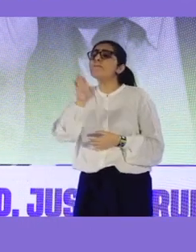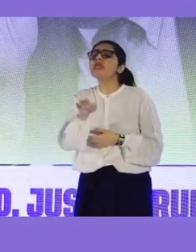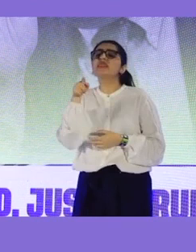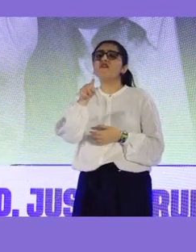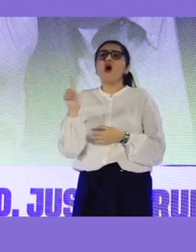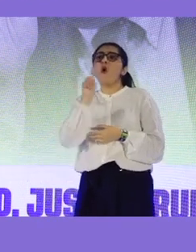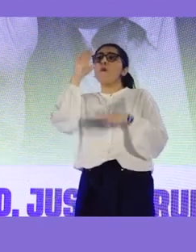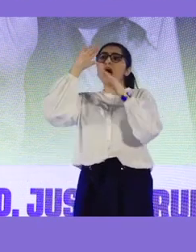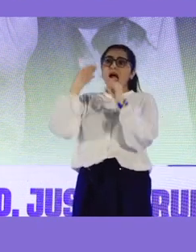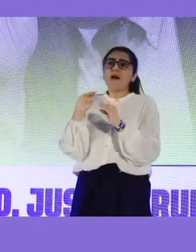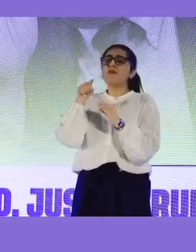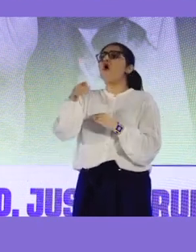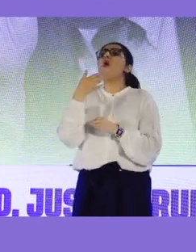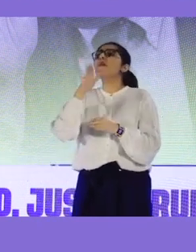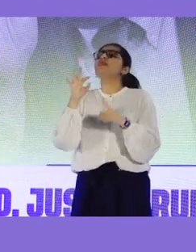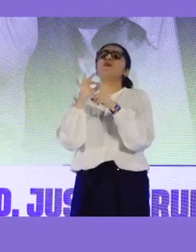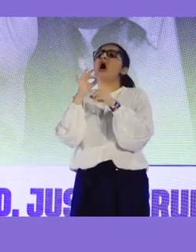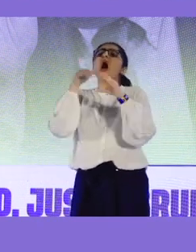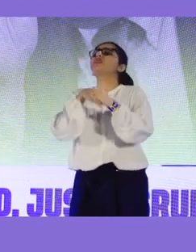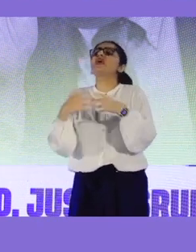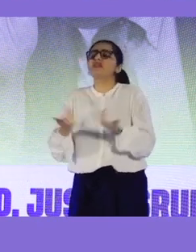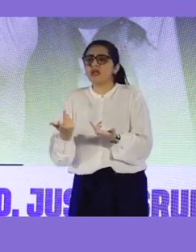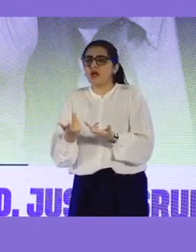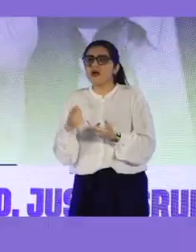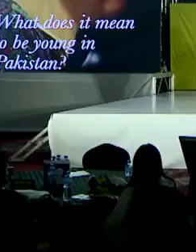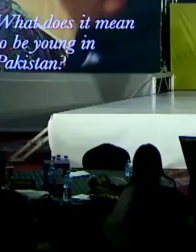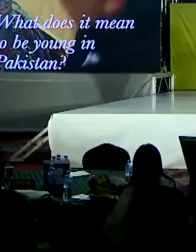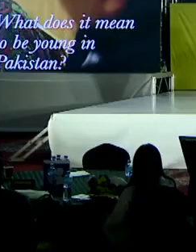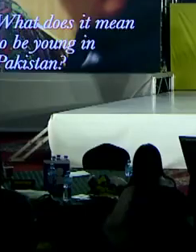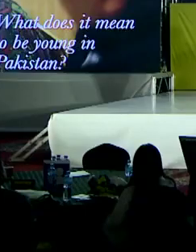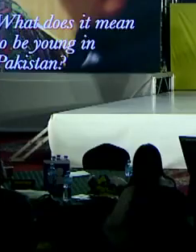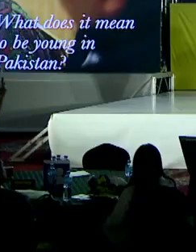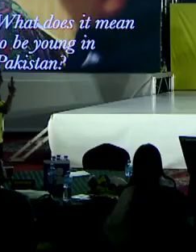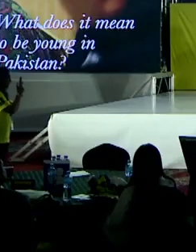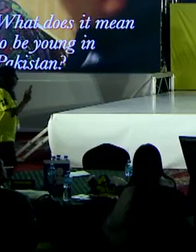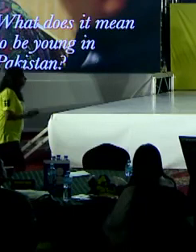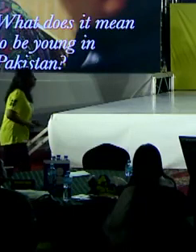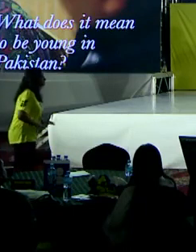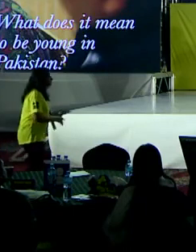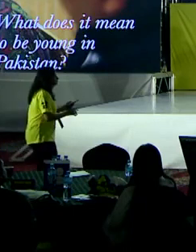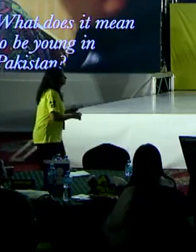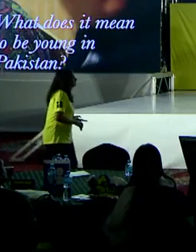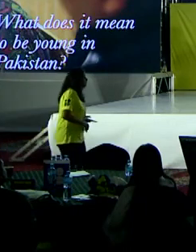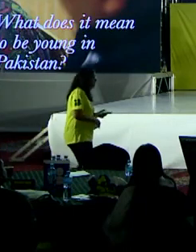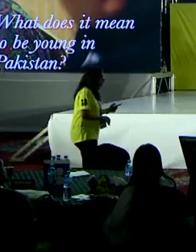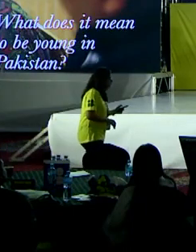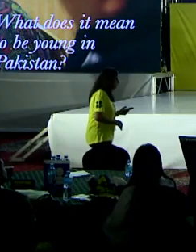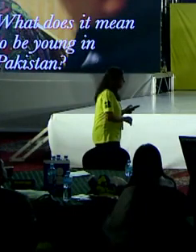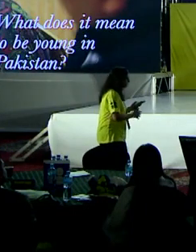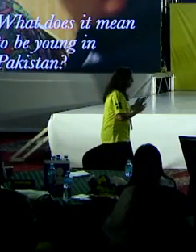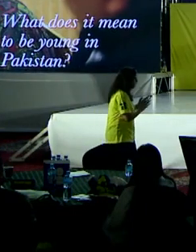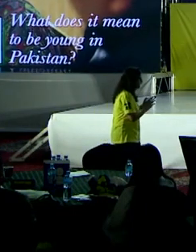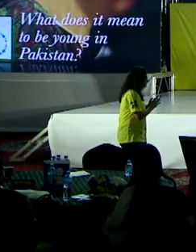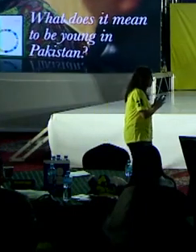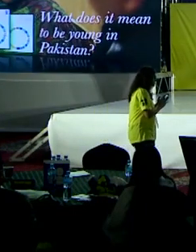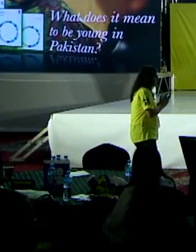in Pakistan? And same thing applies. The people who were young then are less young now. In fact, some of them are not even young. So let me